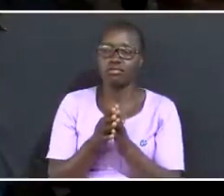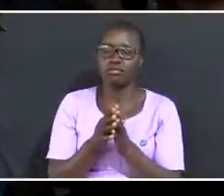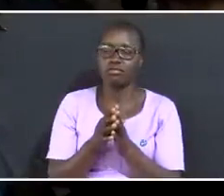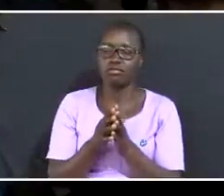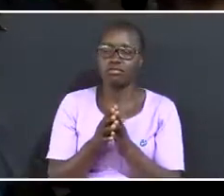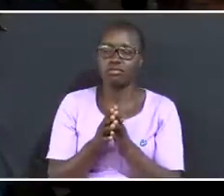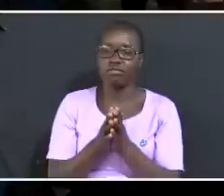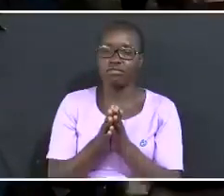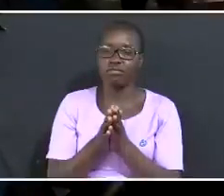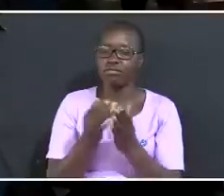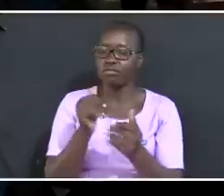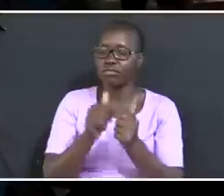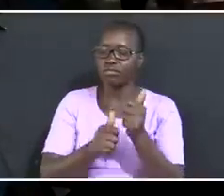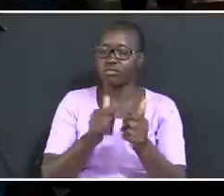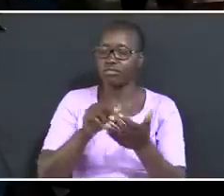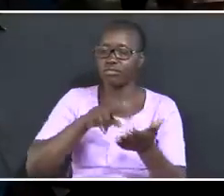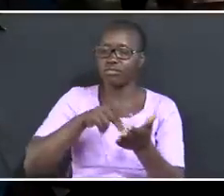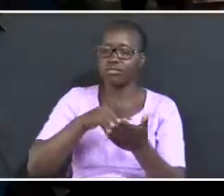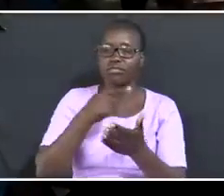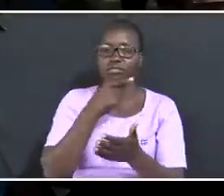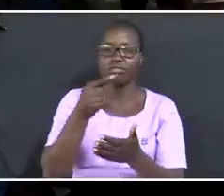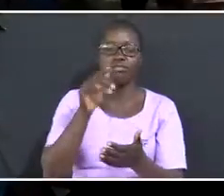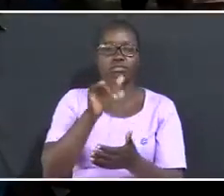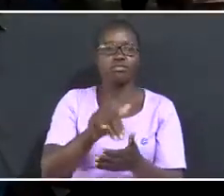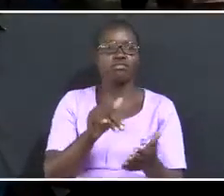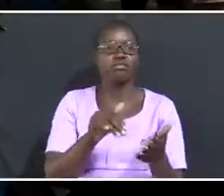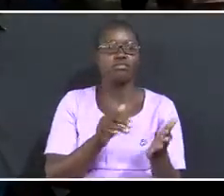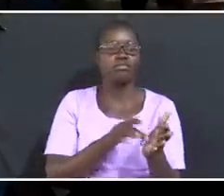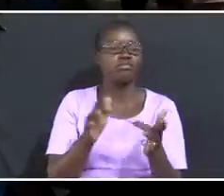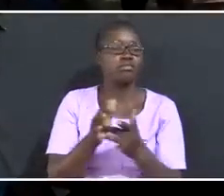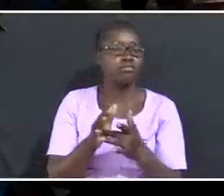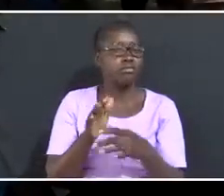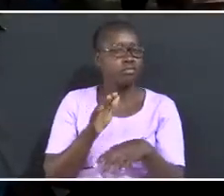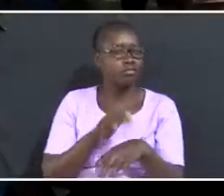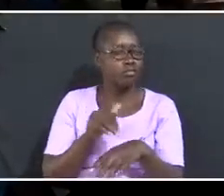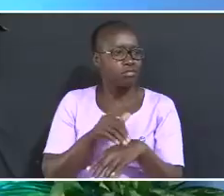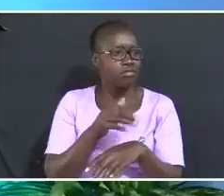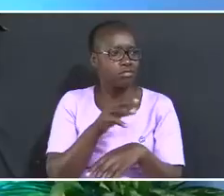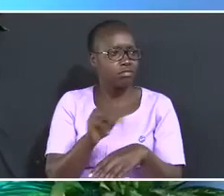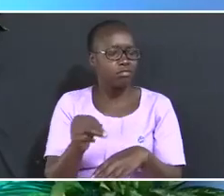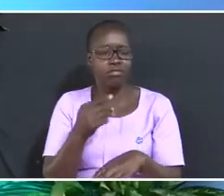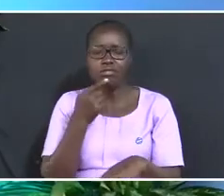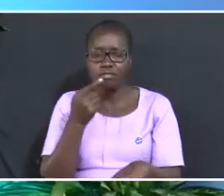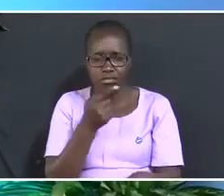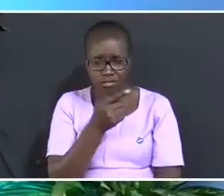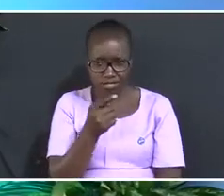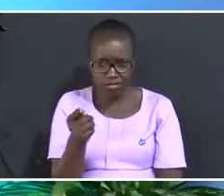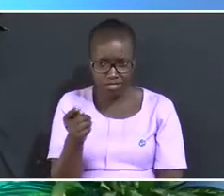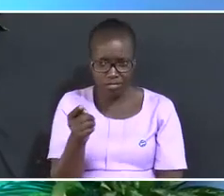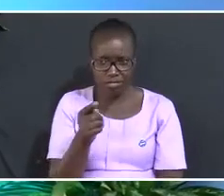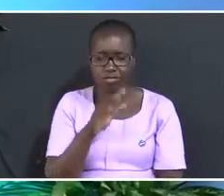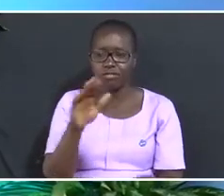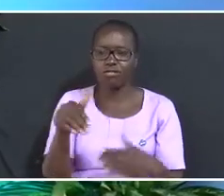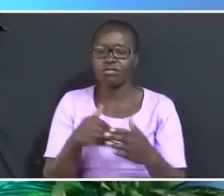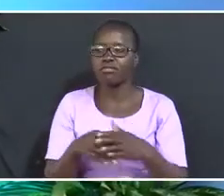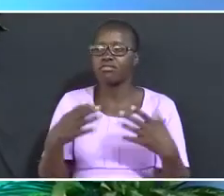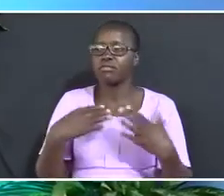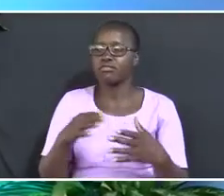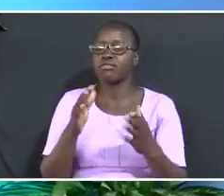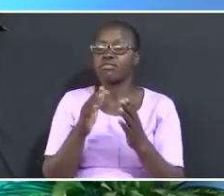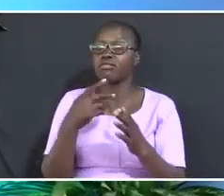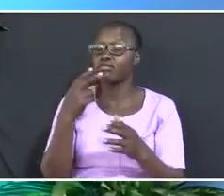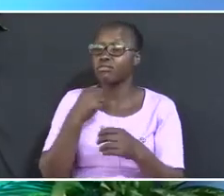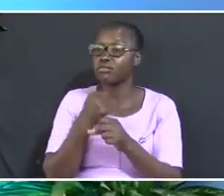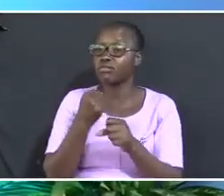conversation. Then let me tell you, Jesus told them, I assure you, everyone who commits